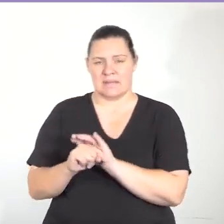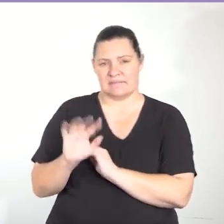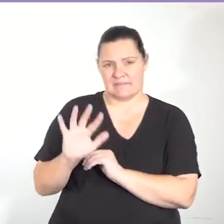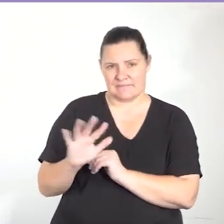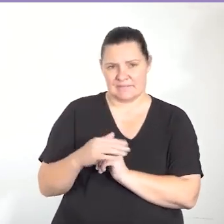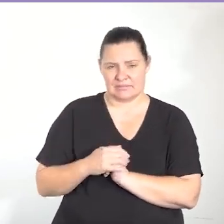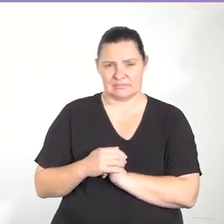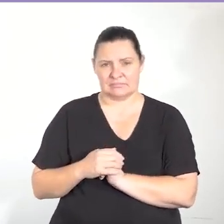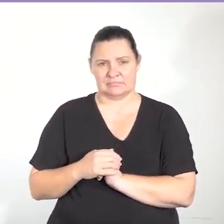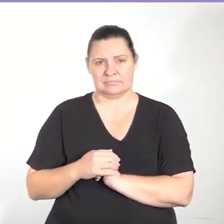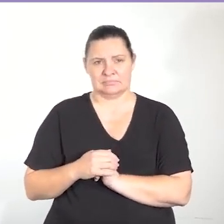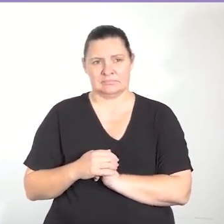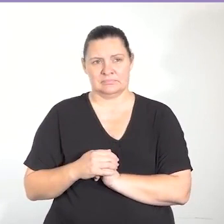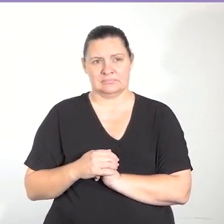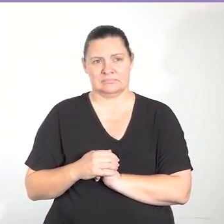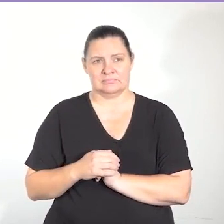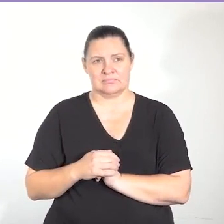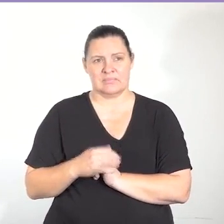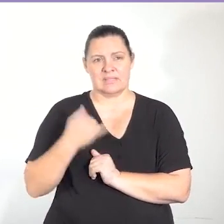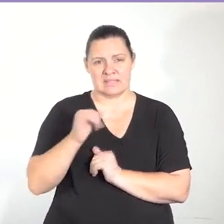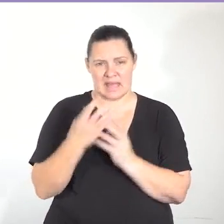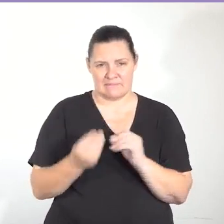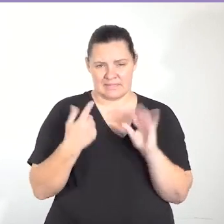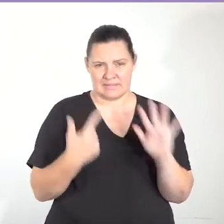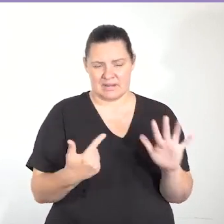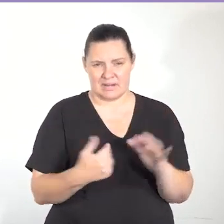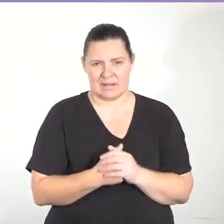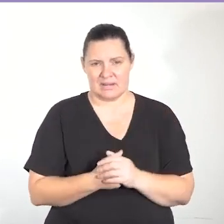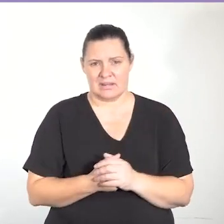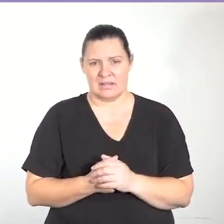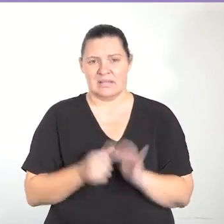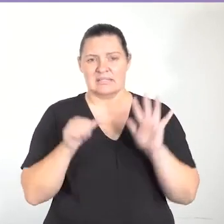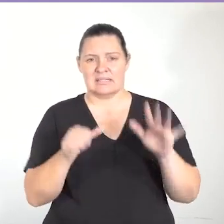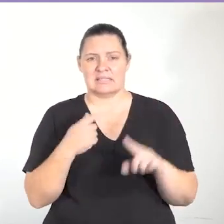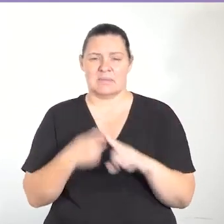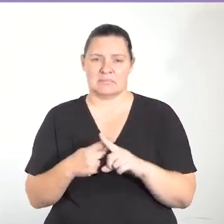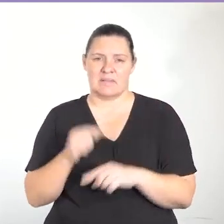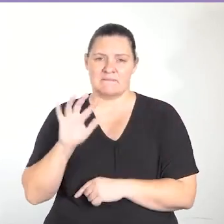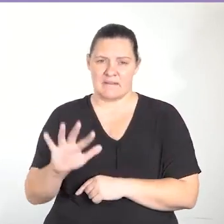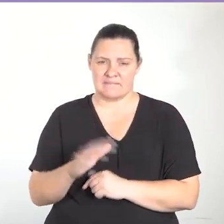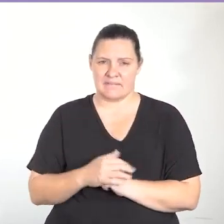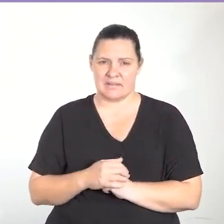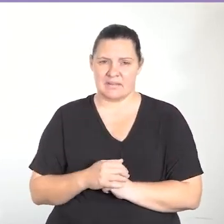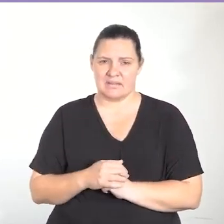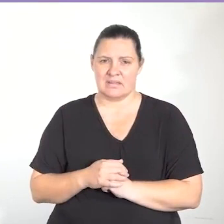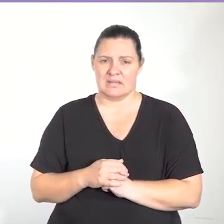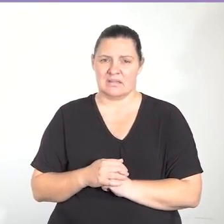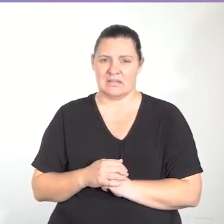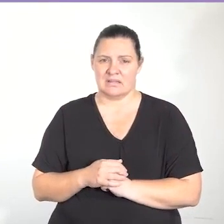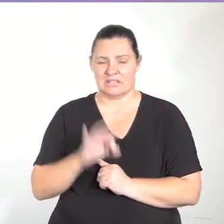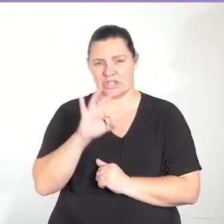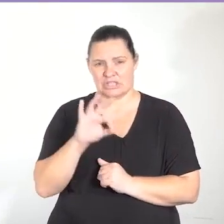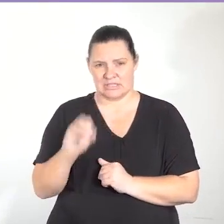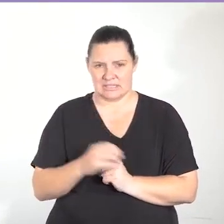minus 5. So I still have the 7, and 6 multiplied by 5 is